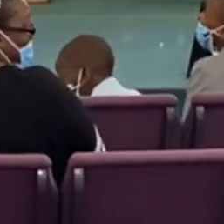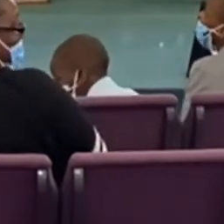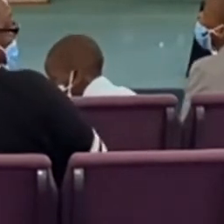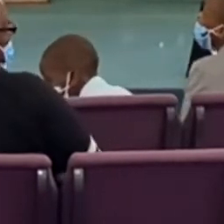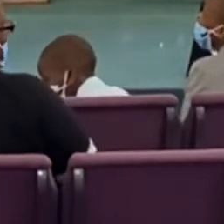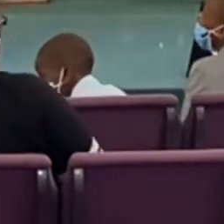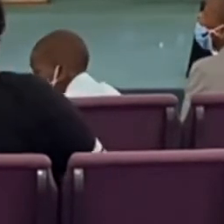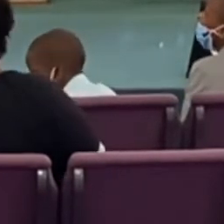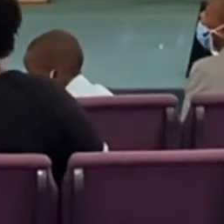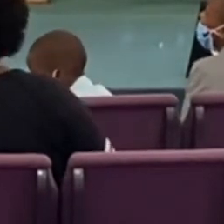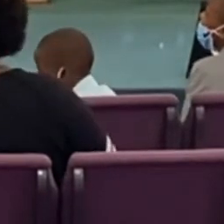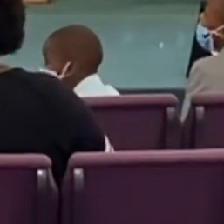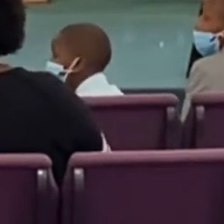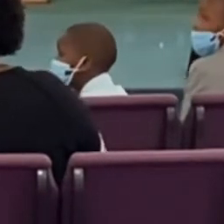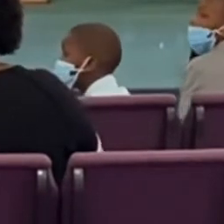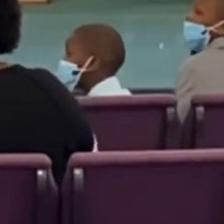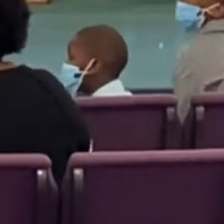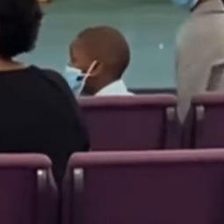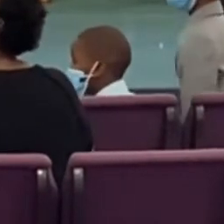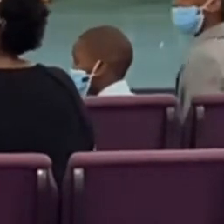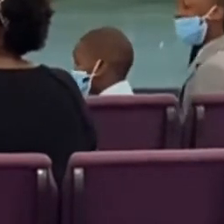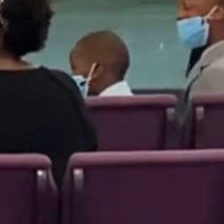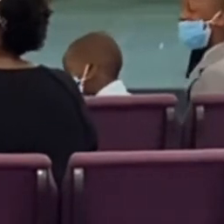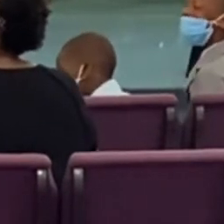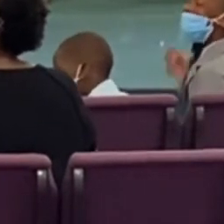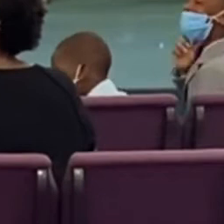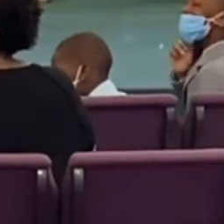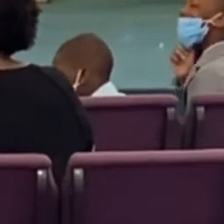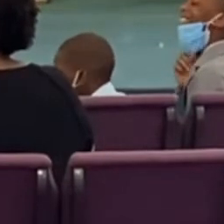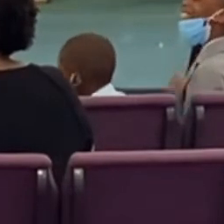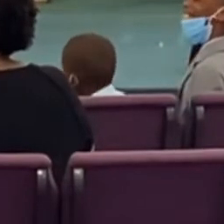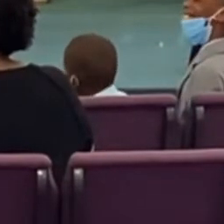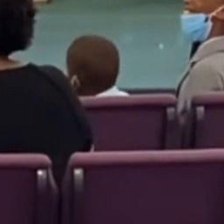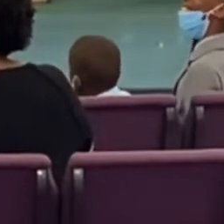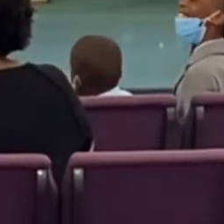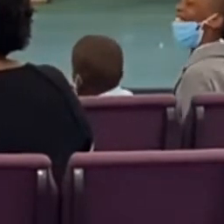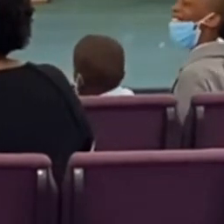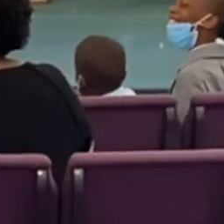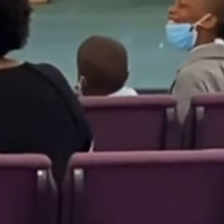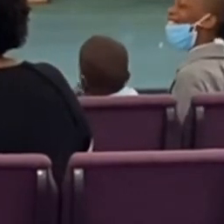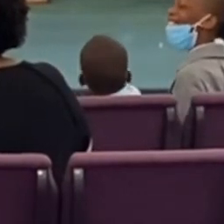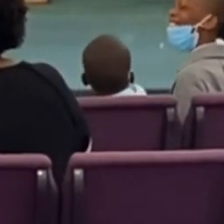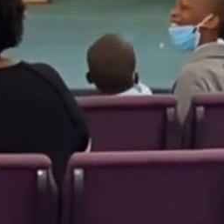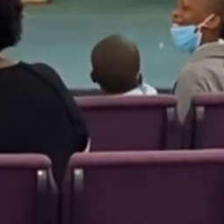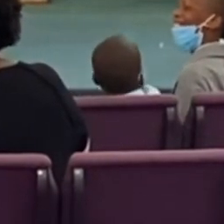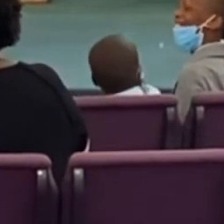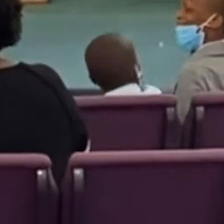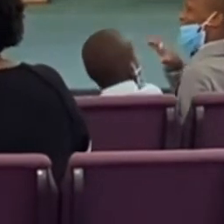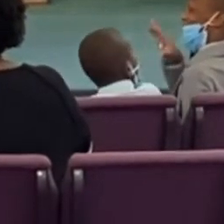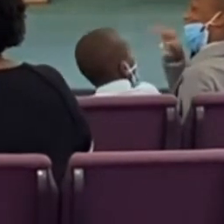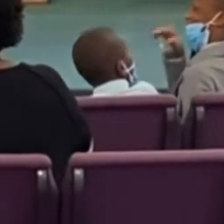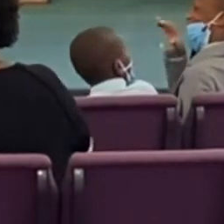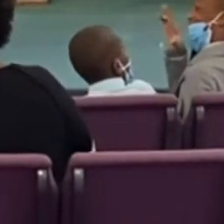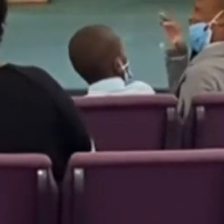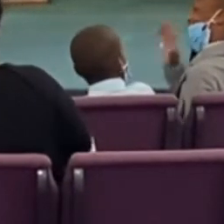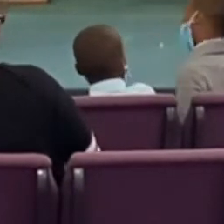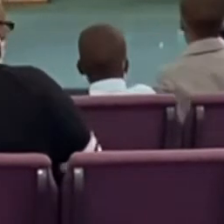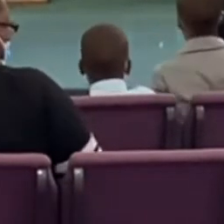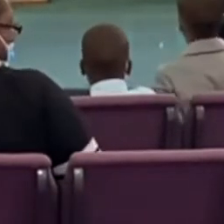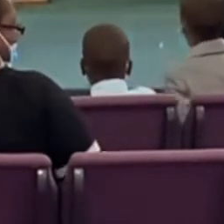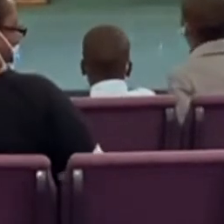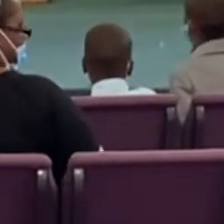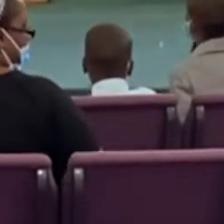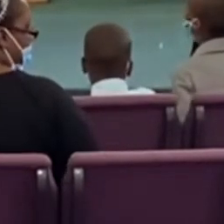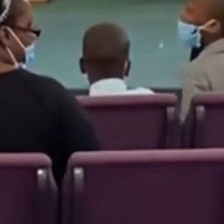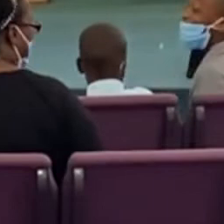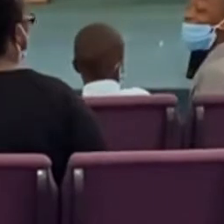All right, now do it to somebody else. Give them a big old huge smile. Oh, I love it. I